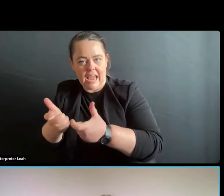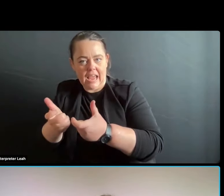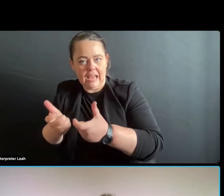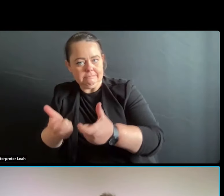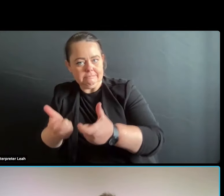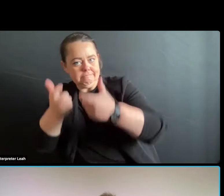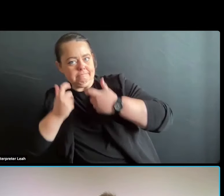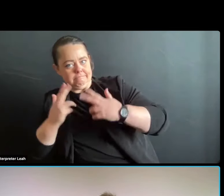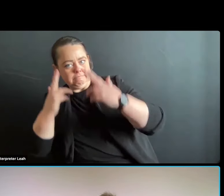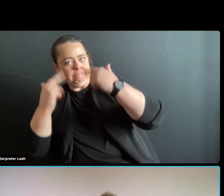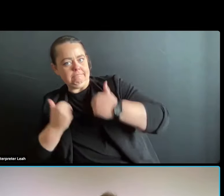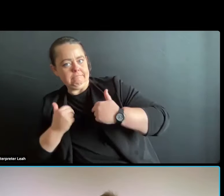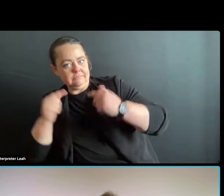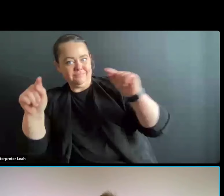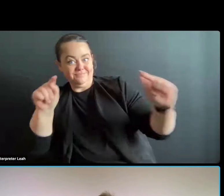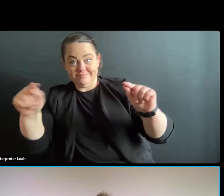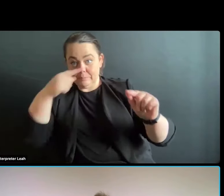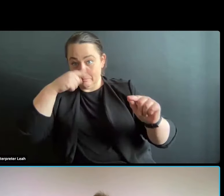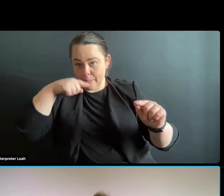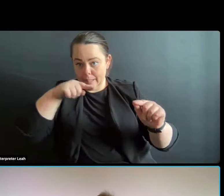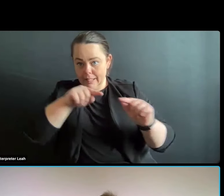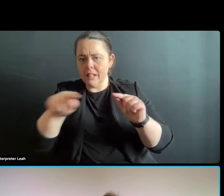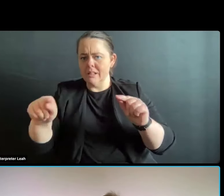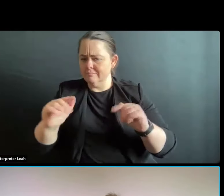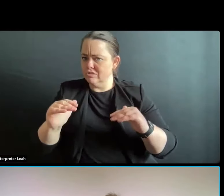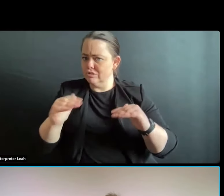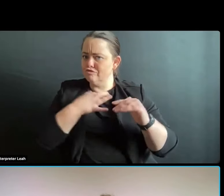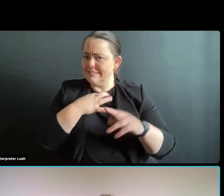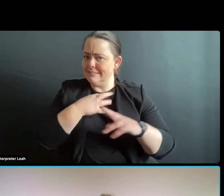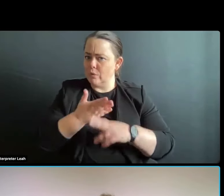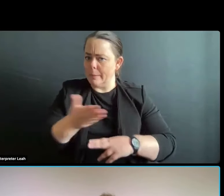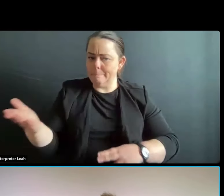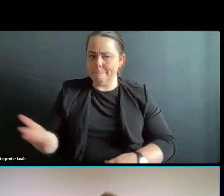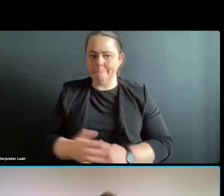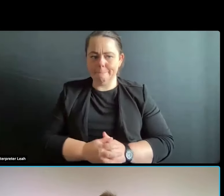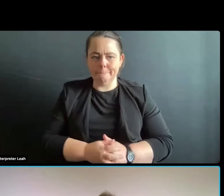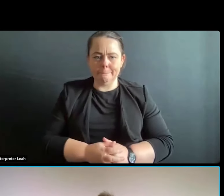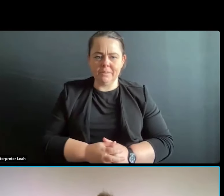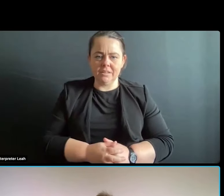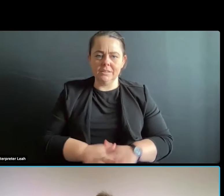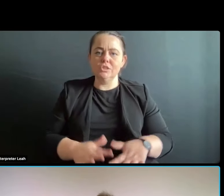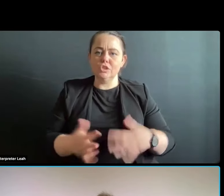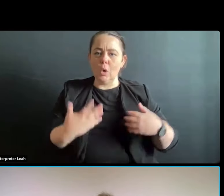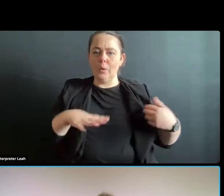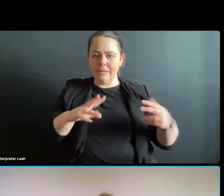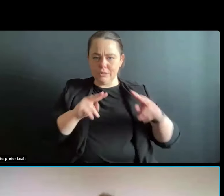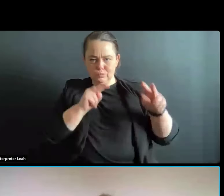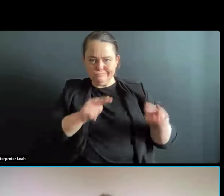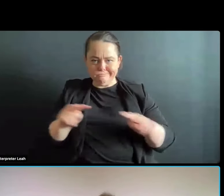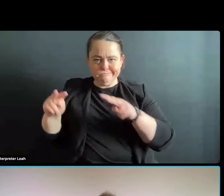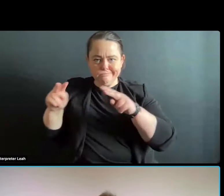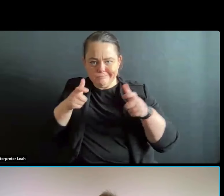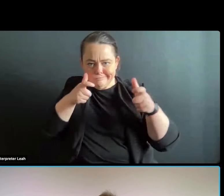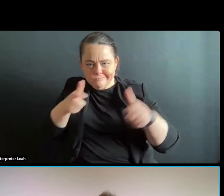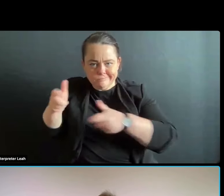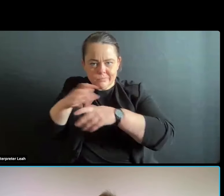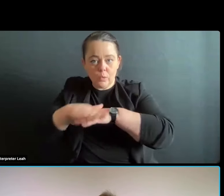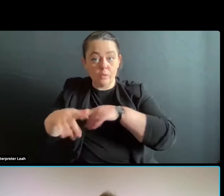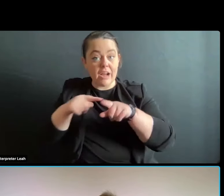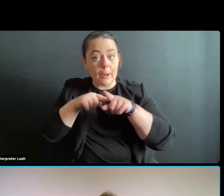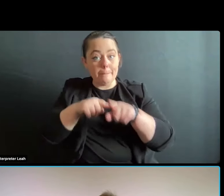than others. That said, we will need to actively monitor compliance with the lodgement